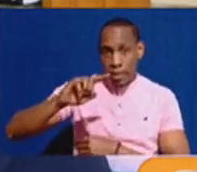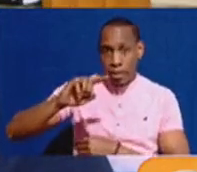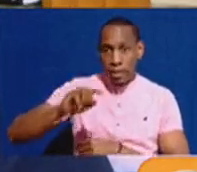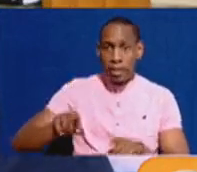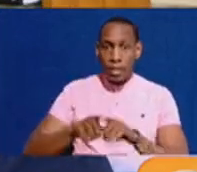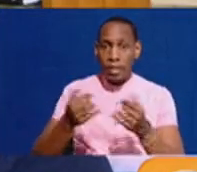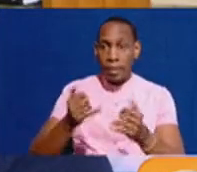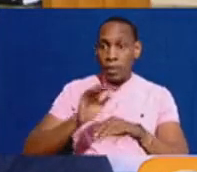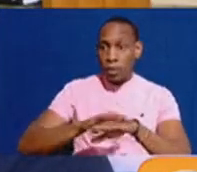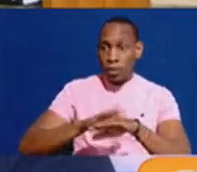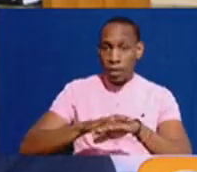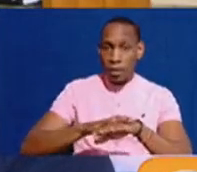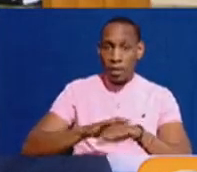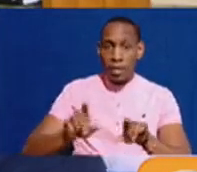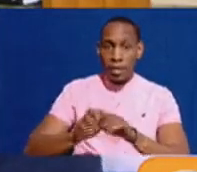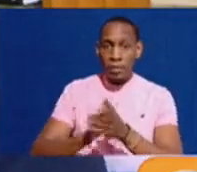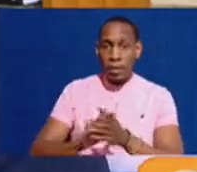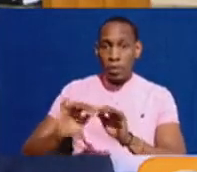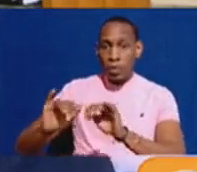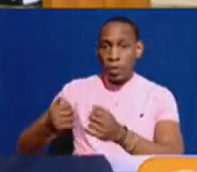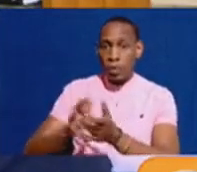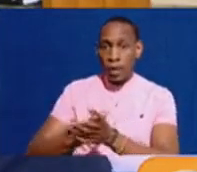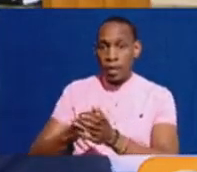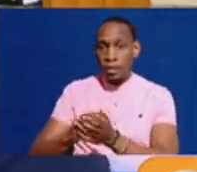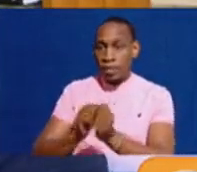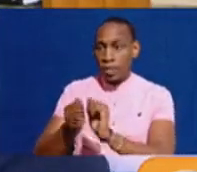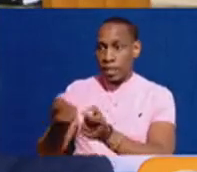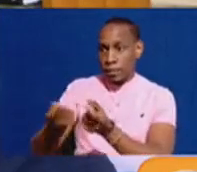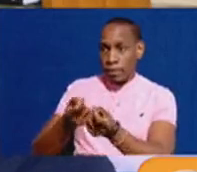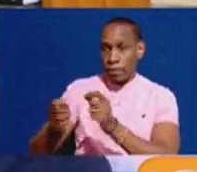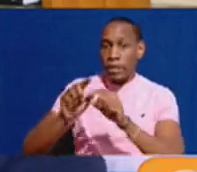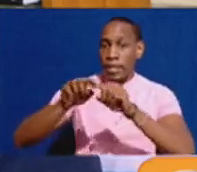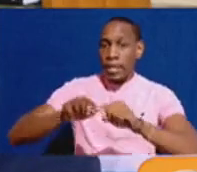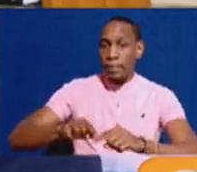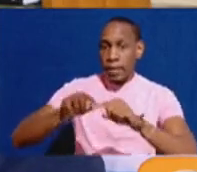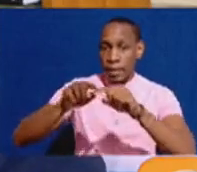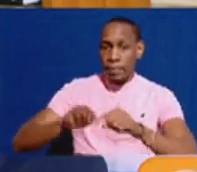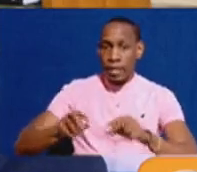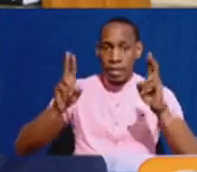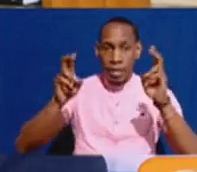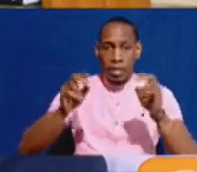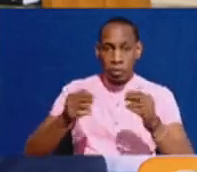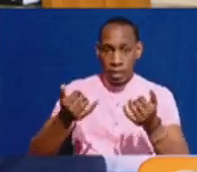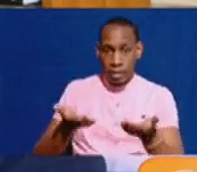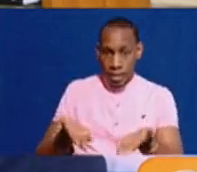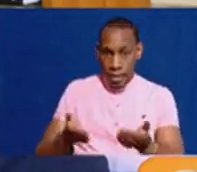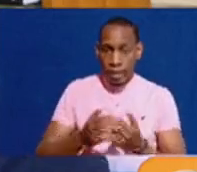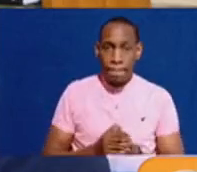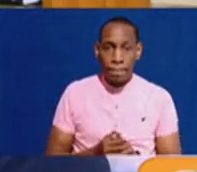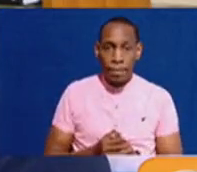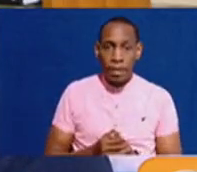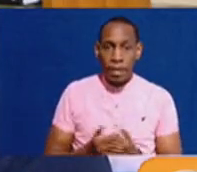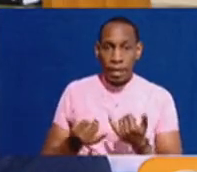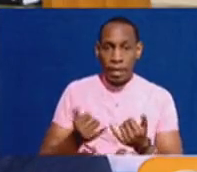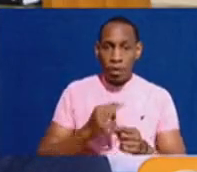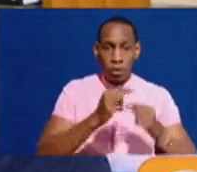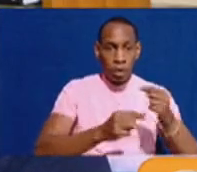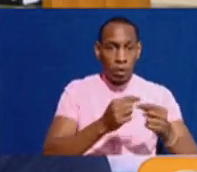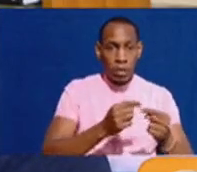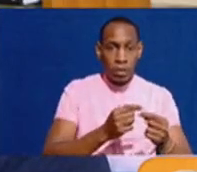which is good. And there will be some deviations here and there, depending on issues at hand. So we expect some